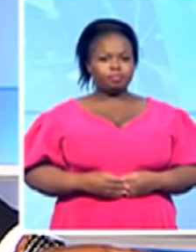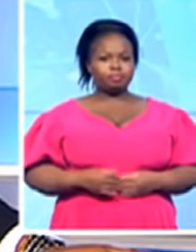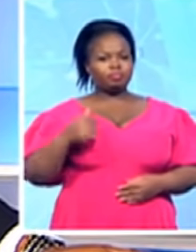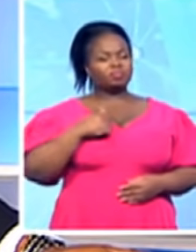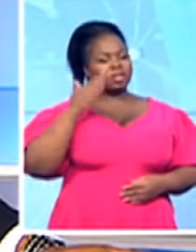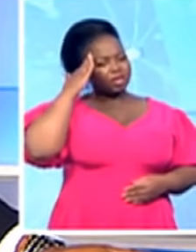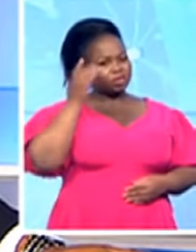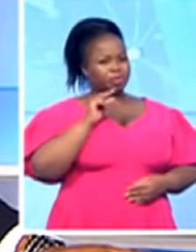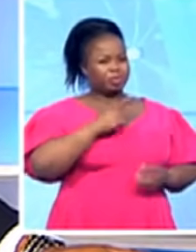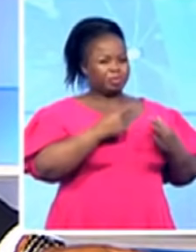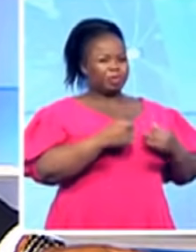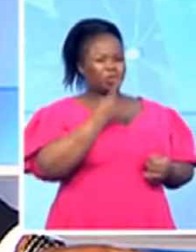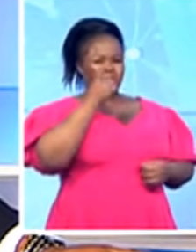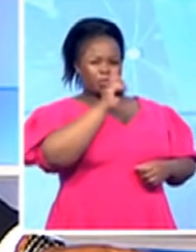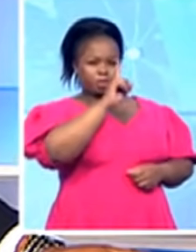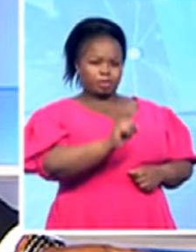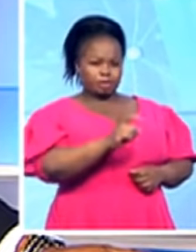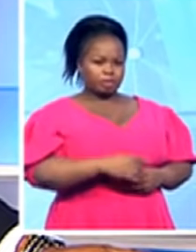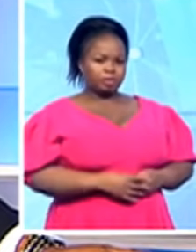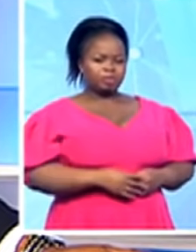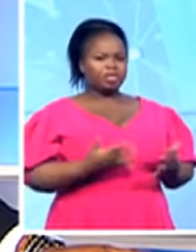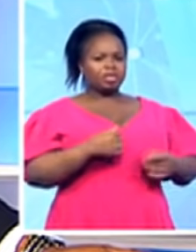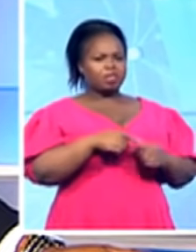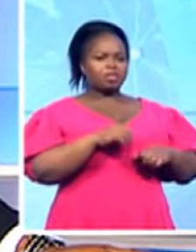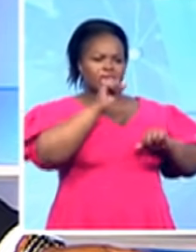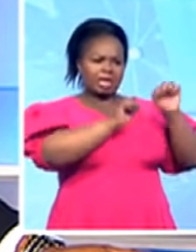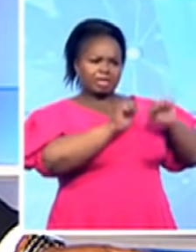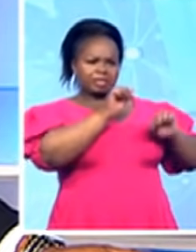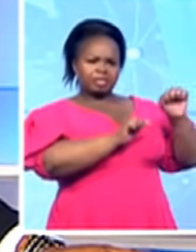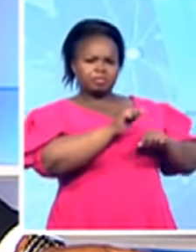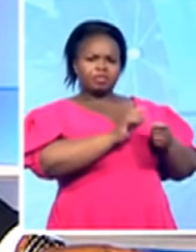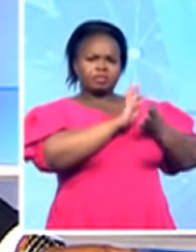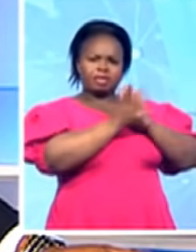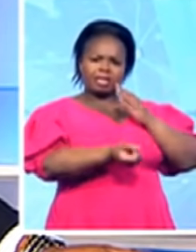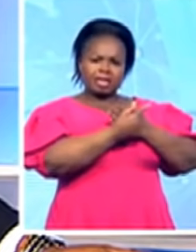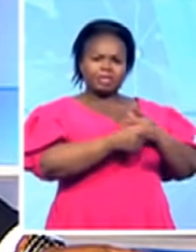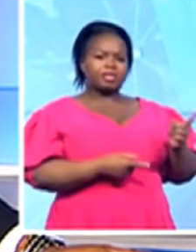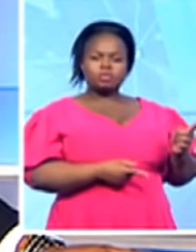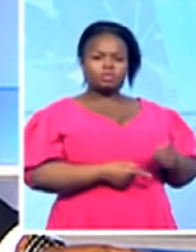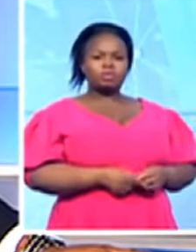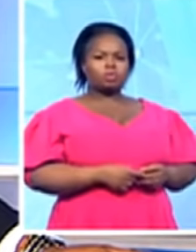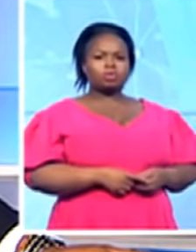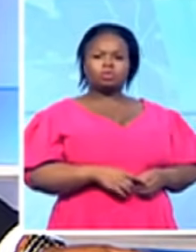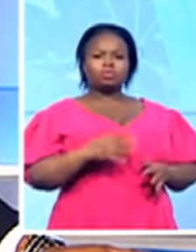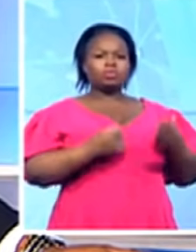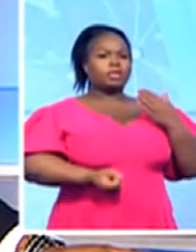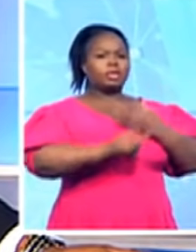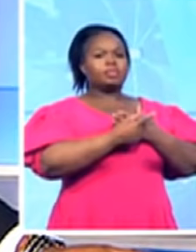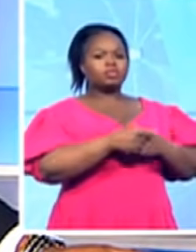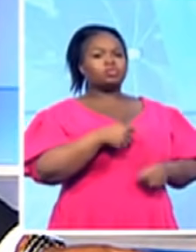question with regards to the assessment of the damage. Any assessment with regards to the cost of possibly fixing the